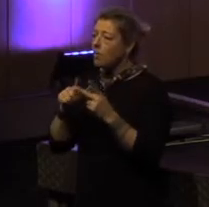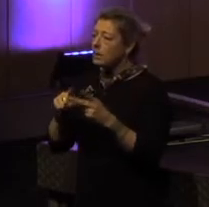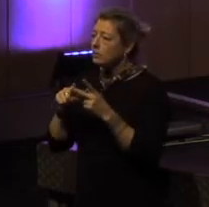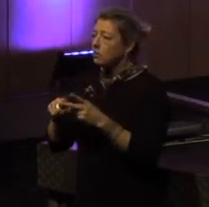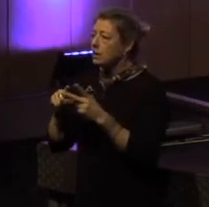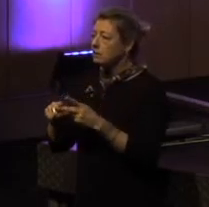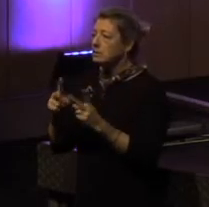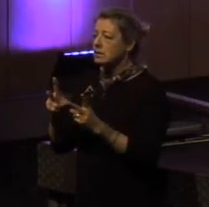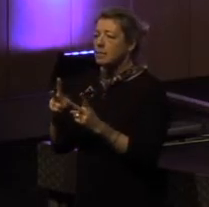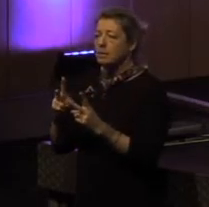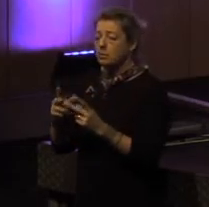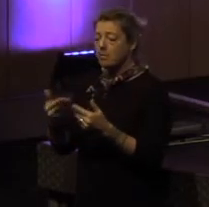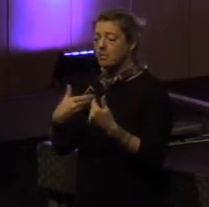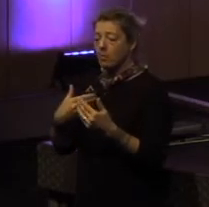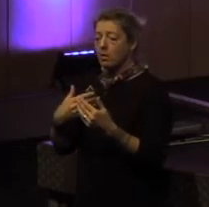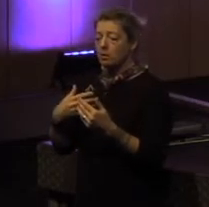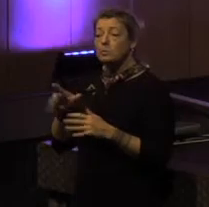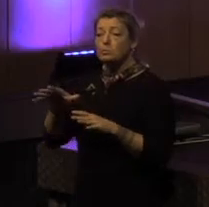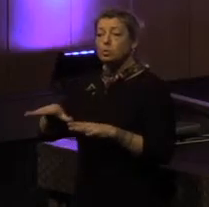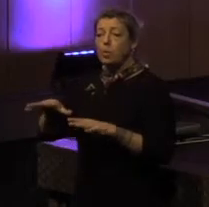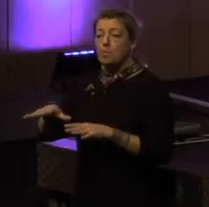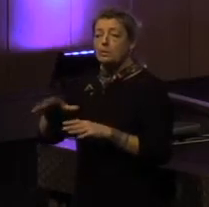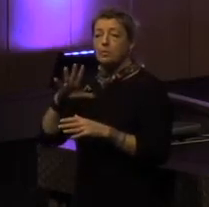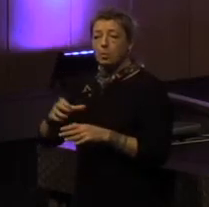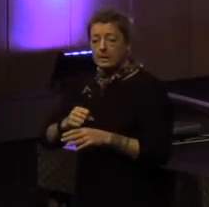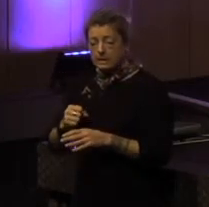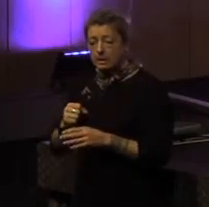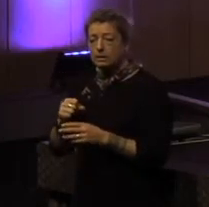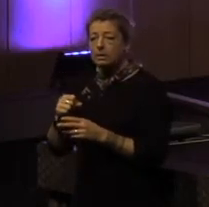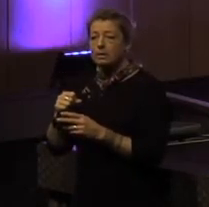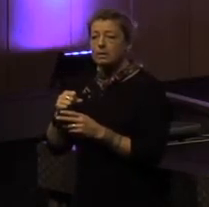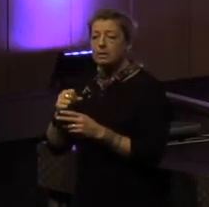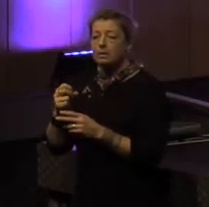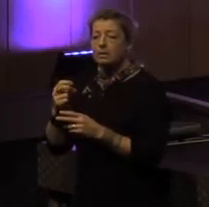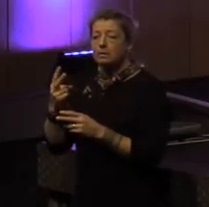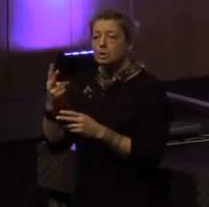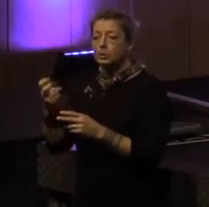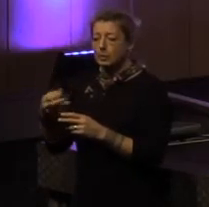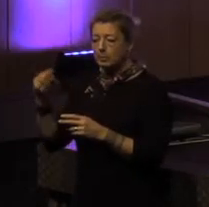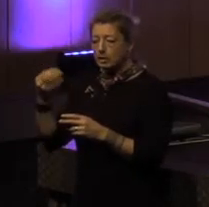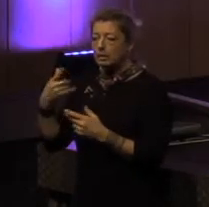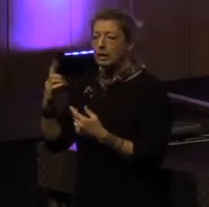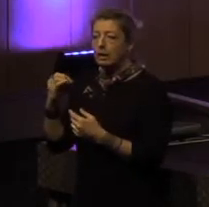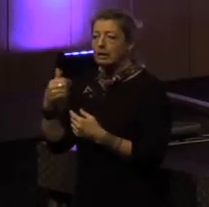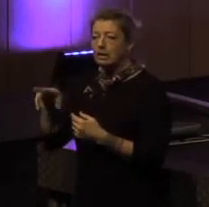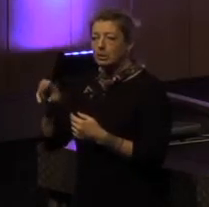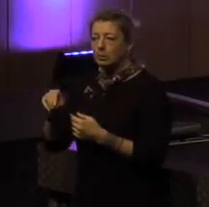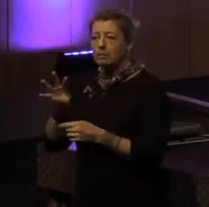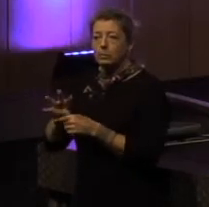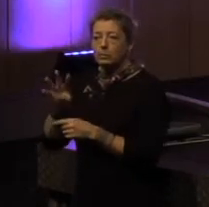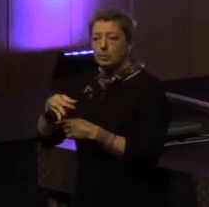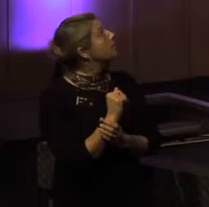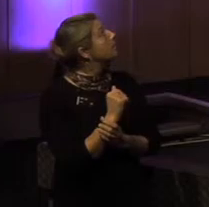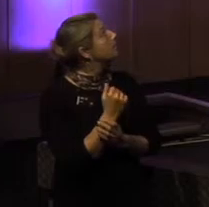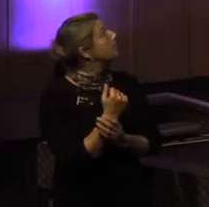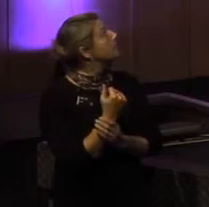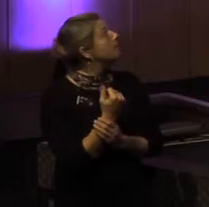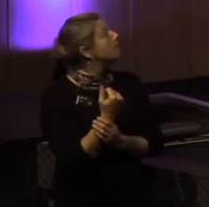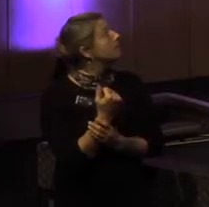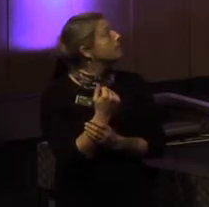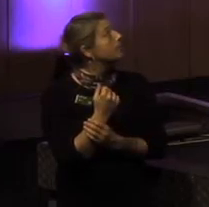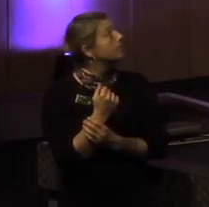i Missouri där också i en ort inte långt från Ferguson, där